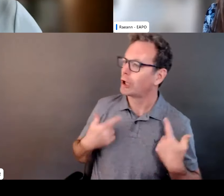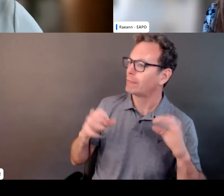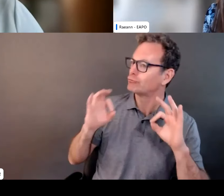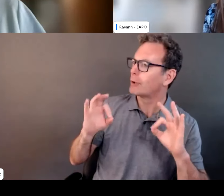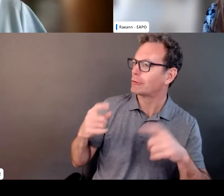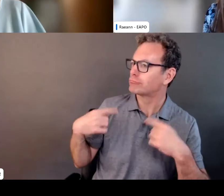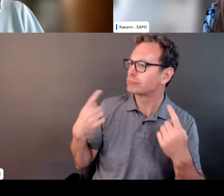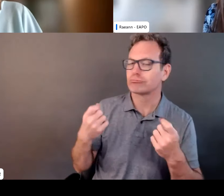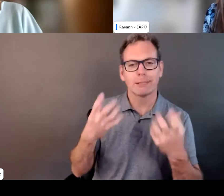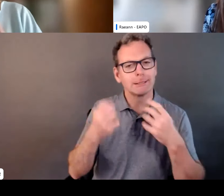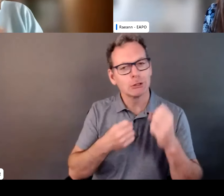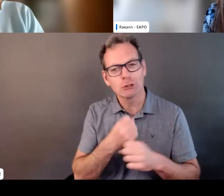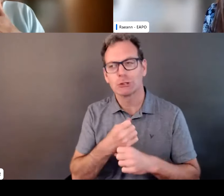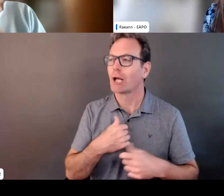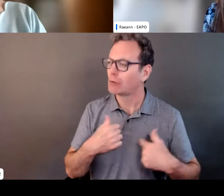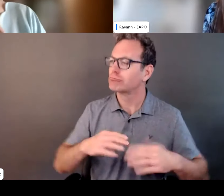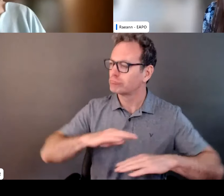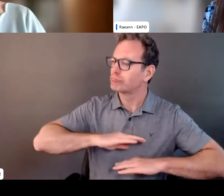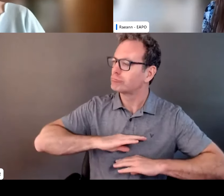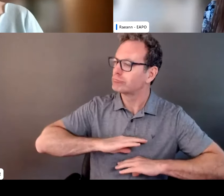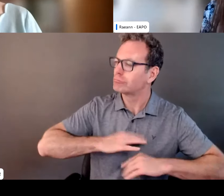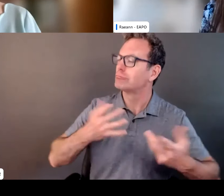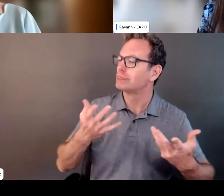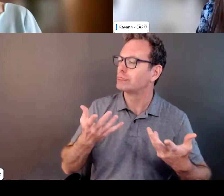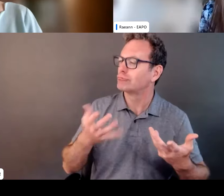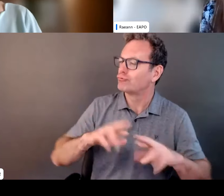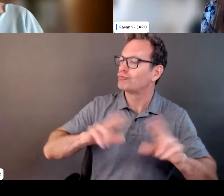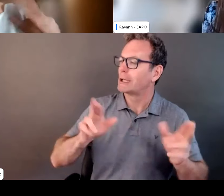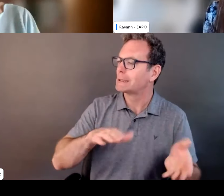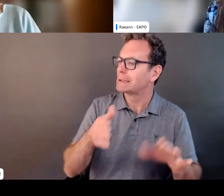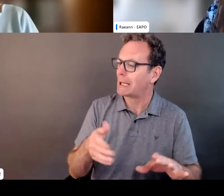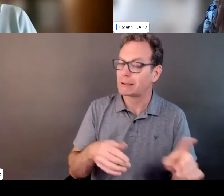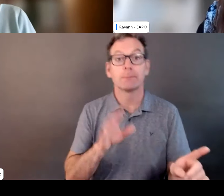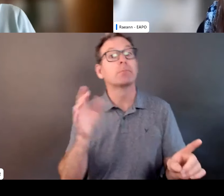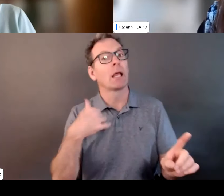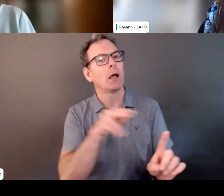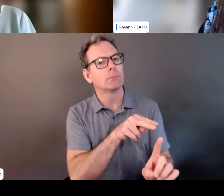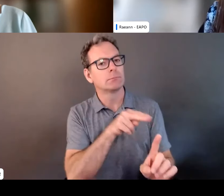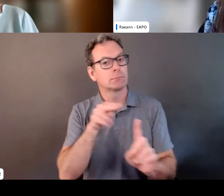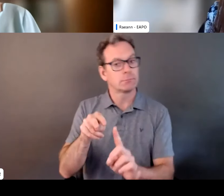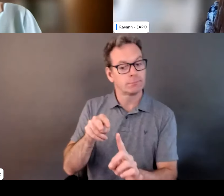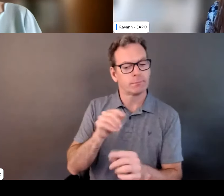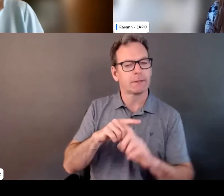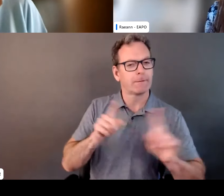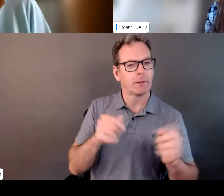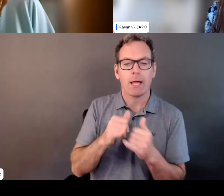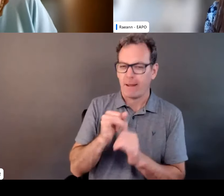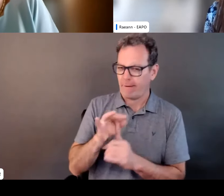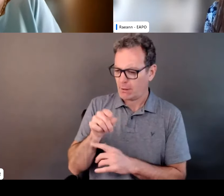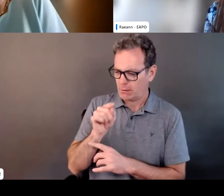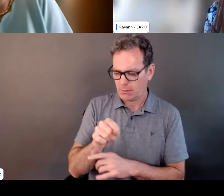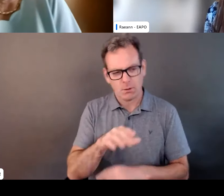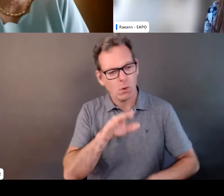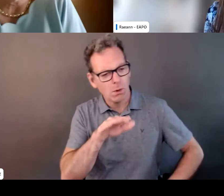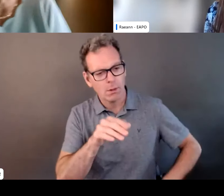suicidal, that we always assess kind of level of risk and readiness. And that's when